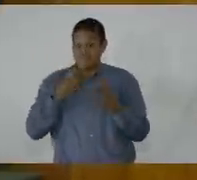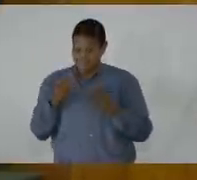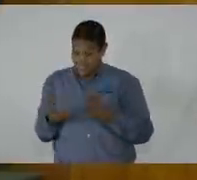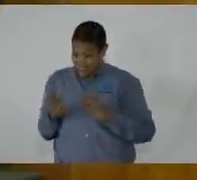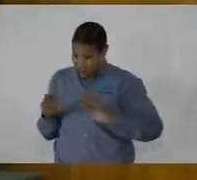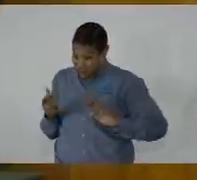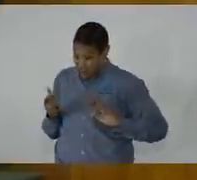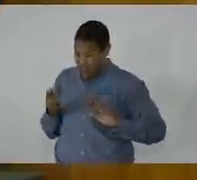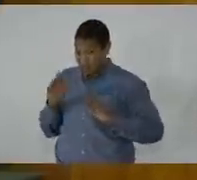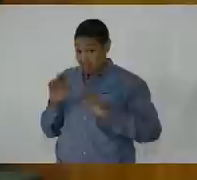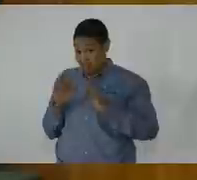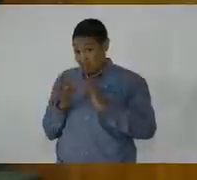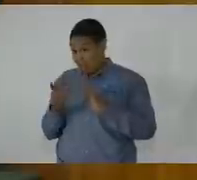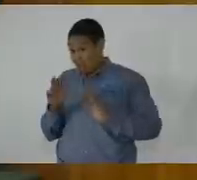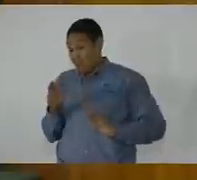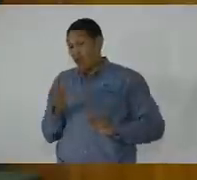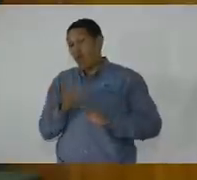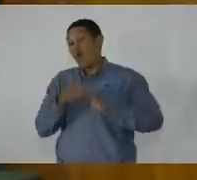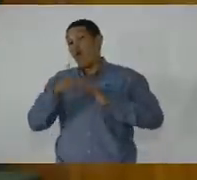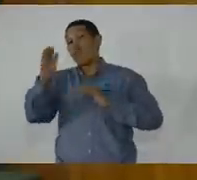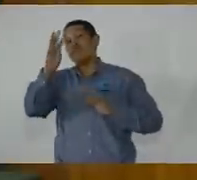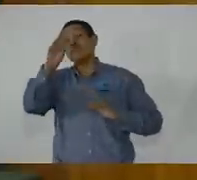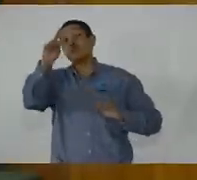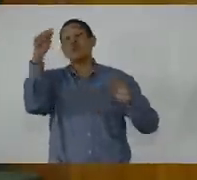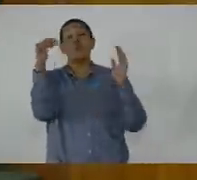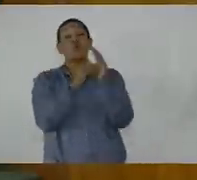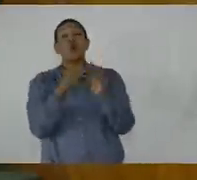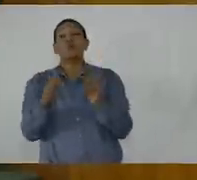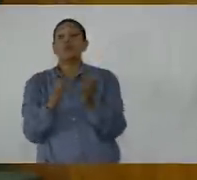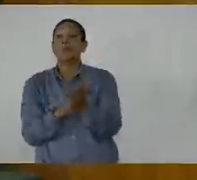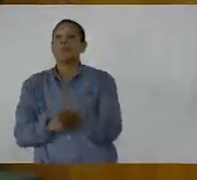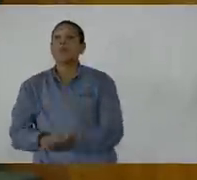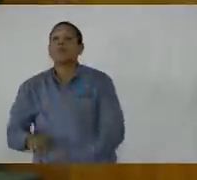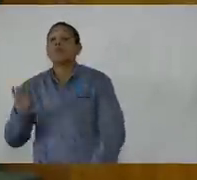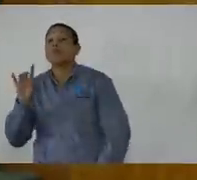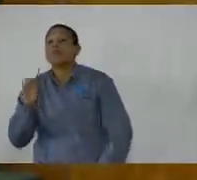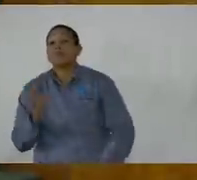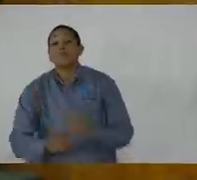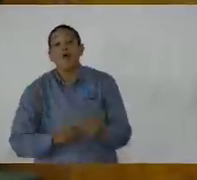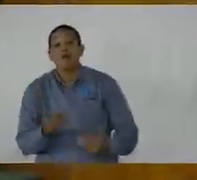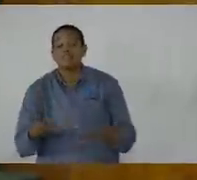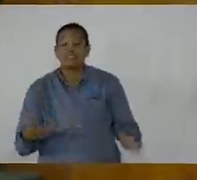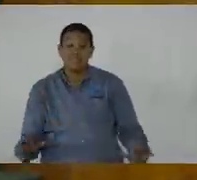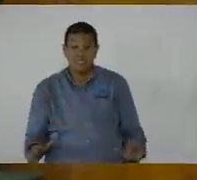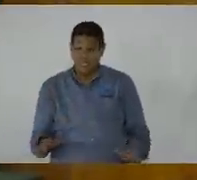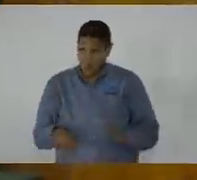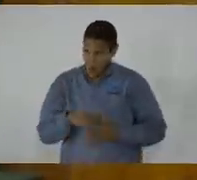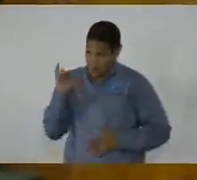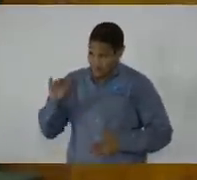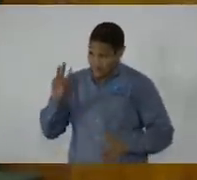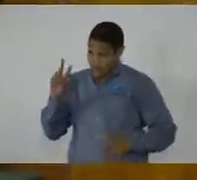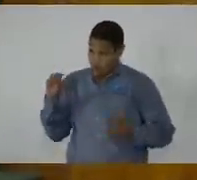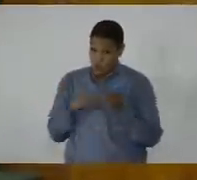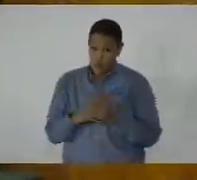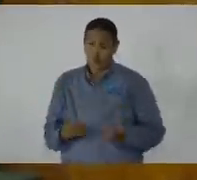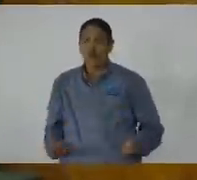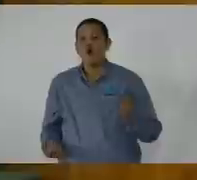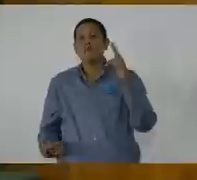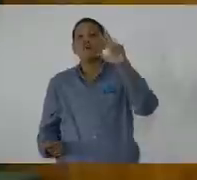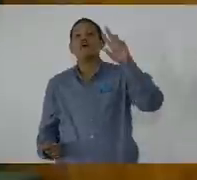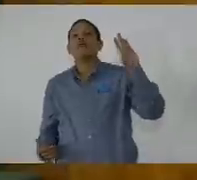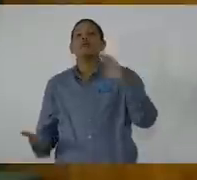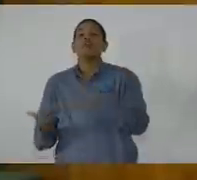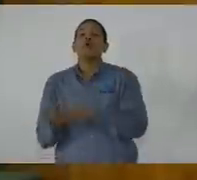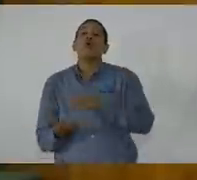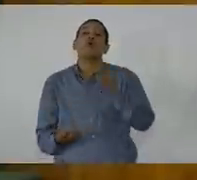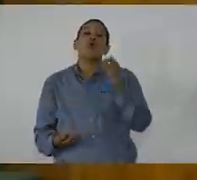over 62,000 applications have been processed, of this amount, 36,000